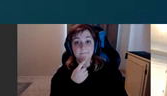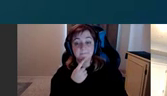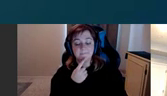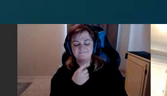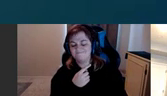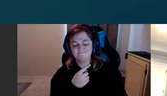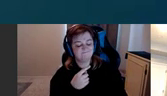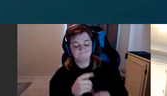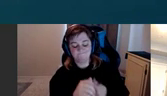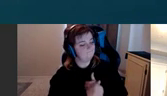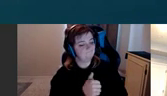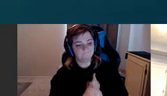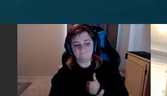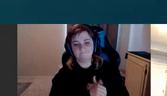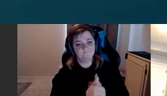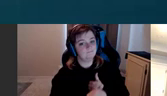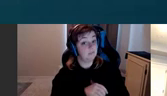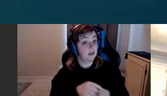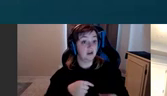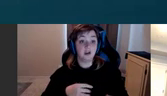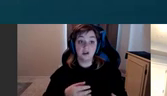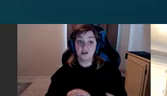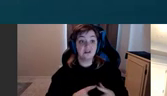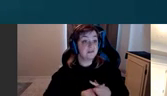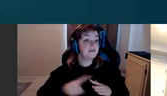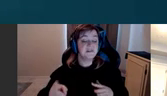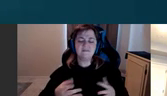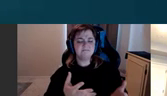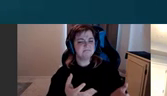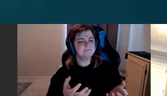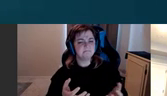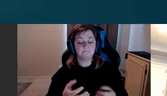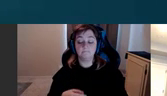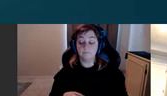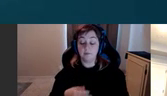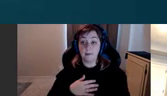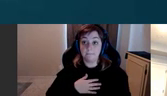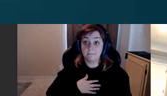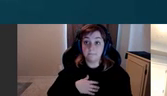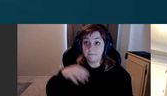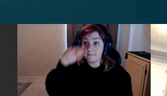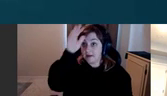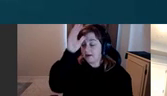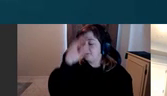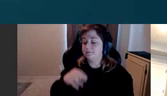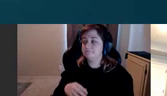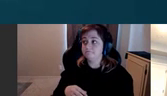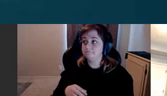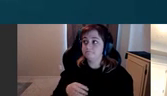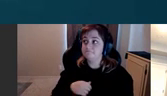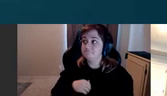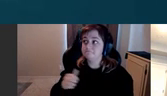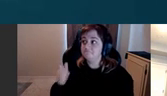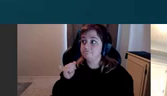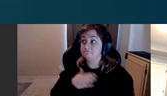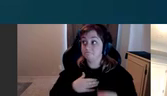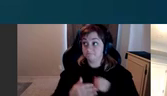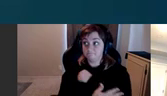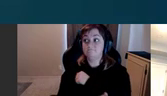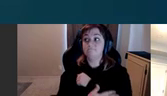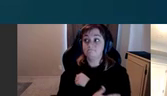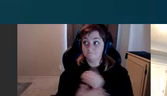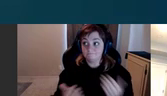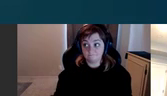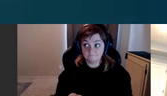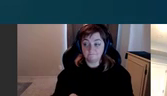to stay. I want to leave. And my dad said, I don't. This is my country. And then my mother just said, fine, you can stay.